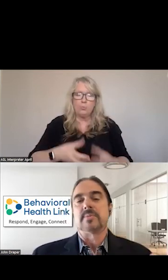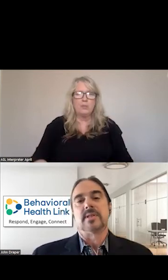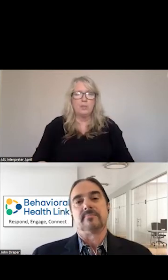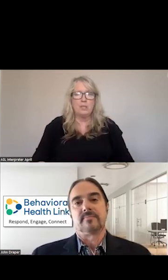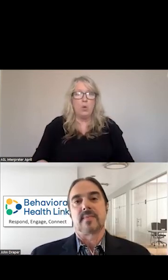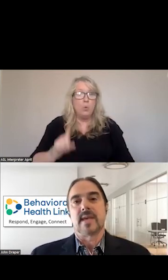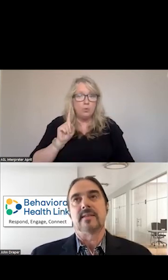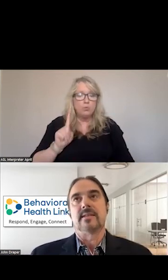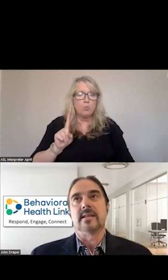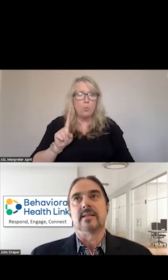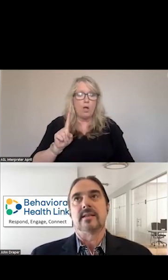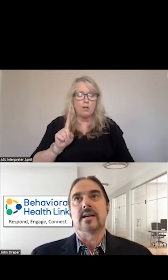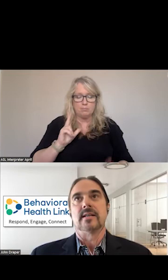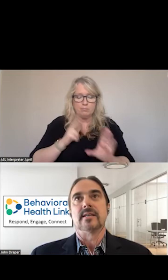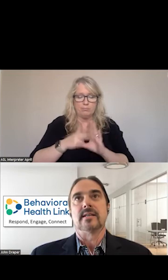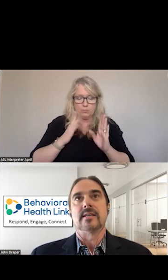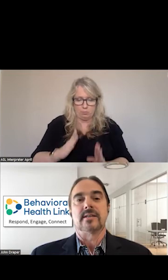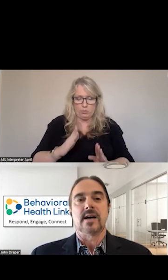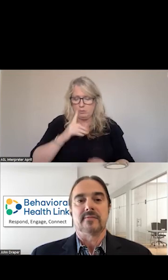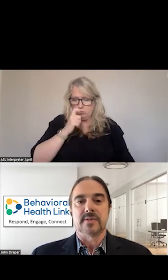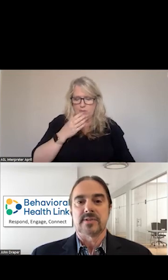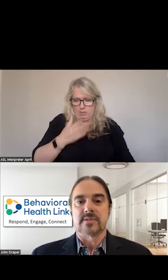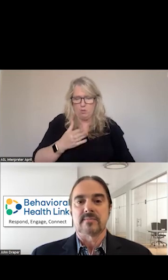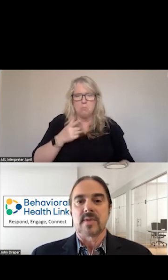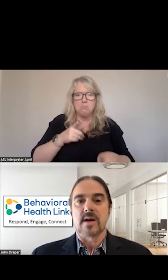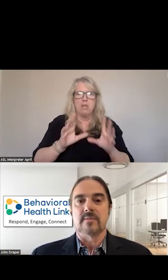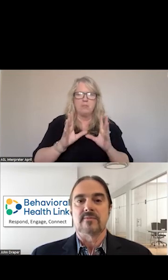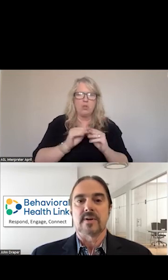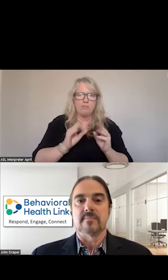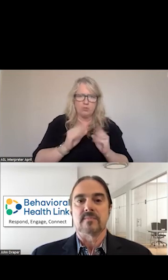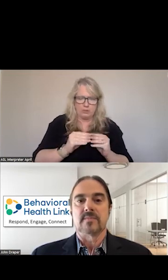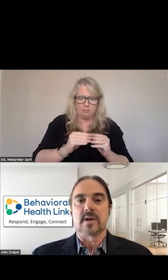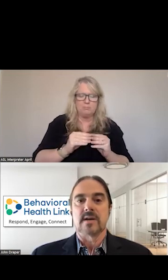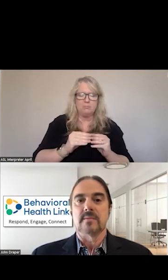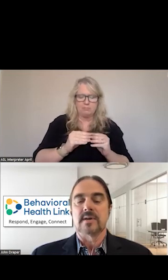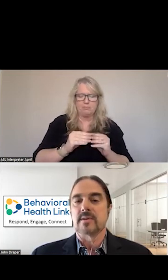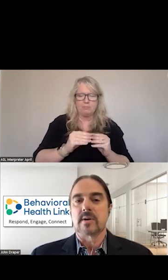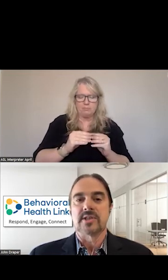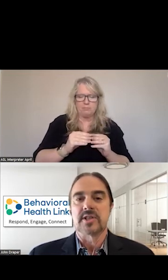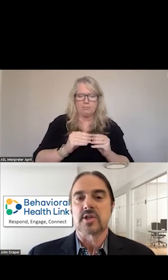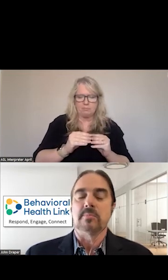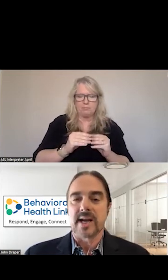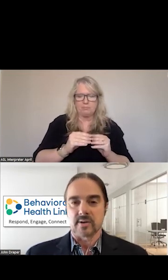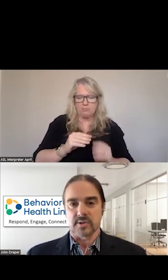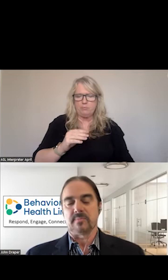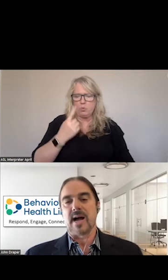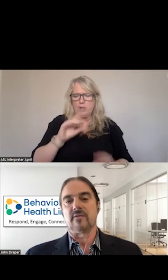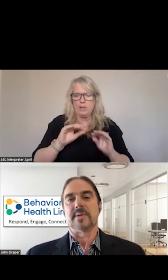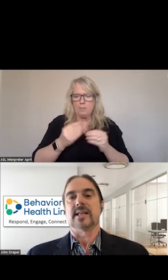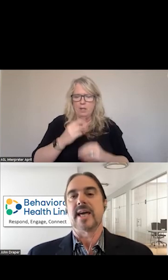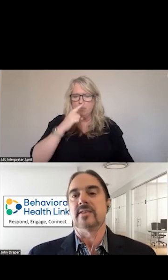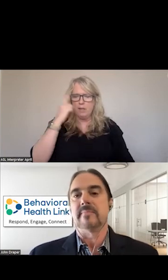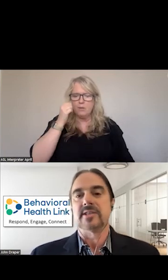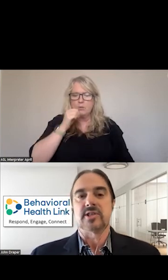participant at the conference from organization called Black Girls Smile